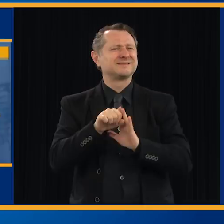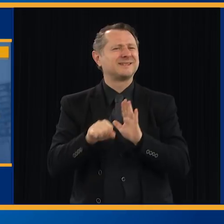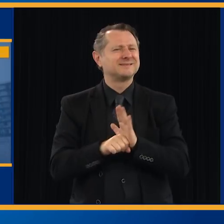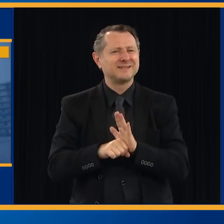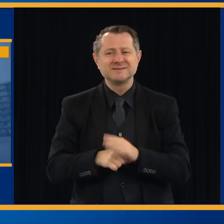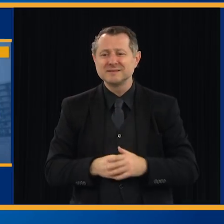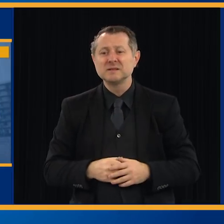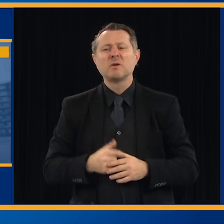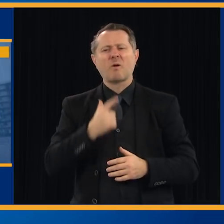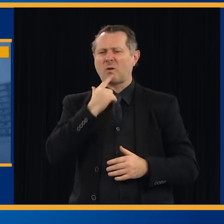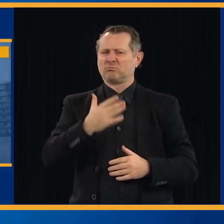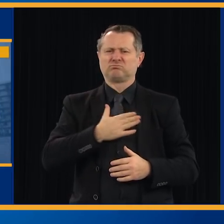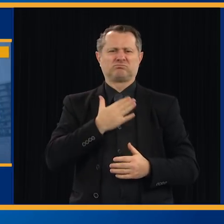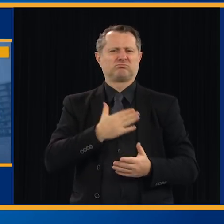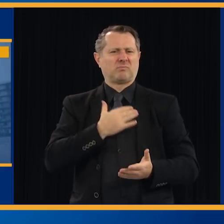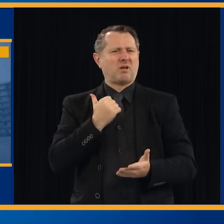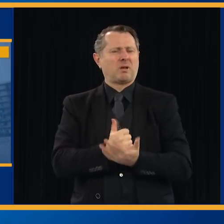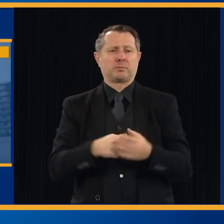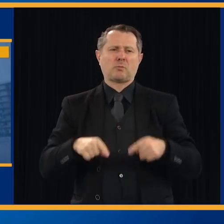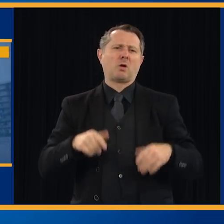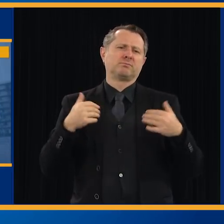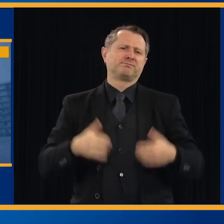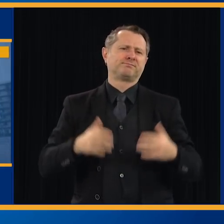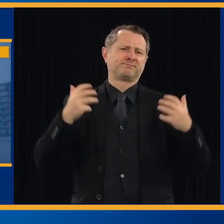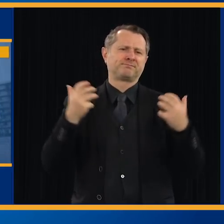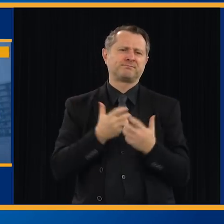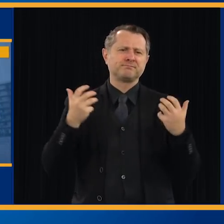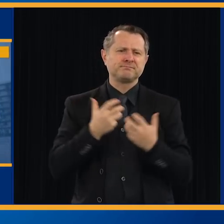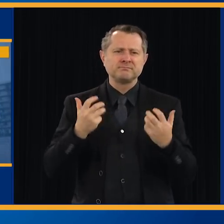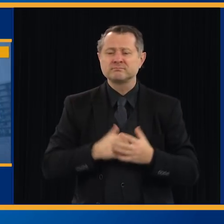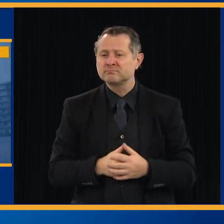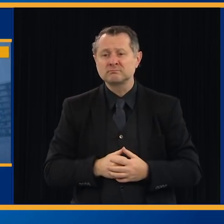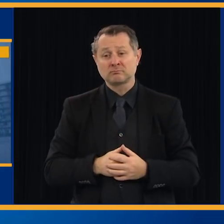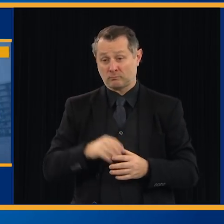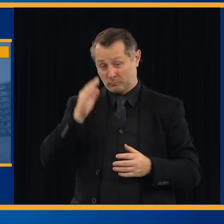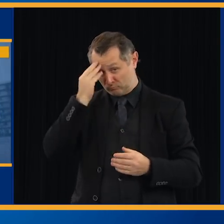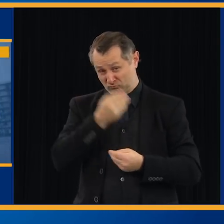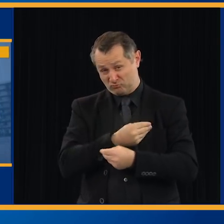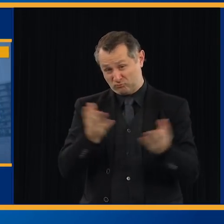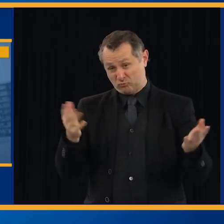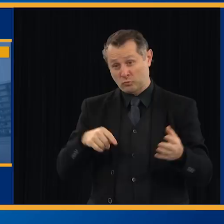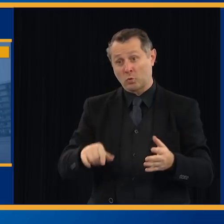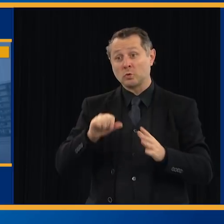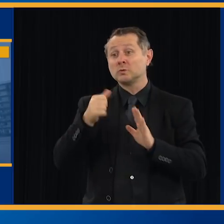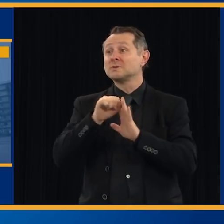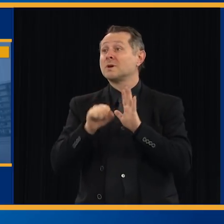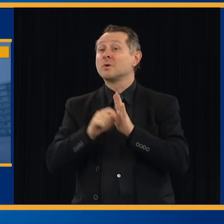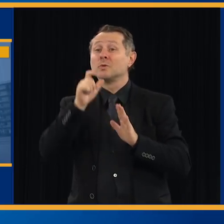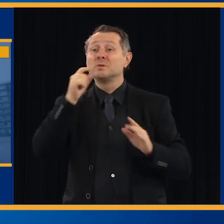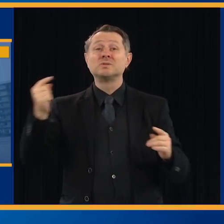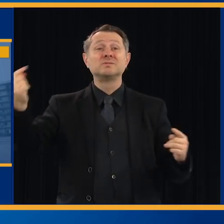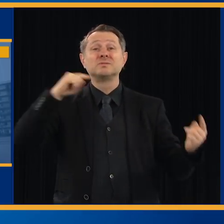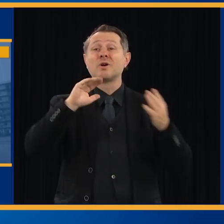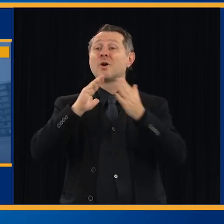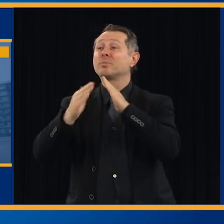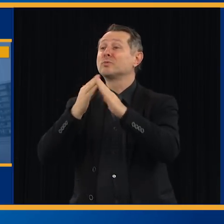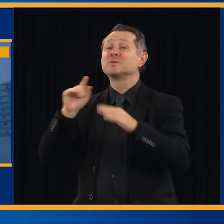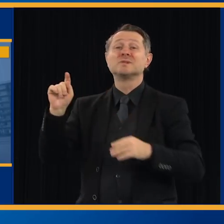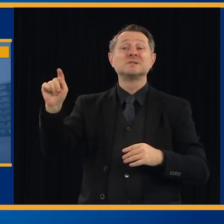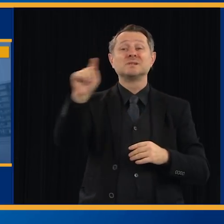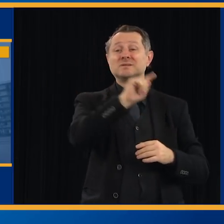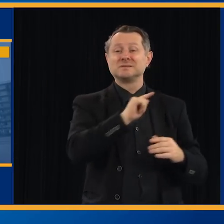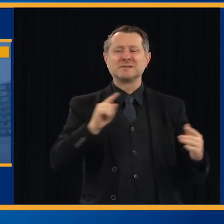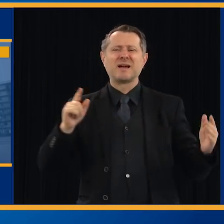and help us. And I want to thank the other states and communities who we put out a call for